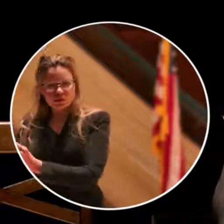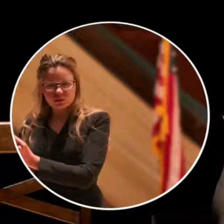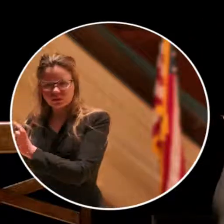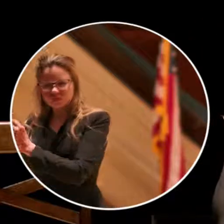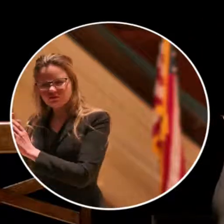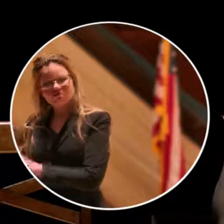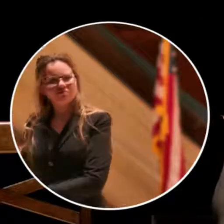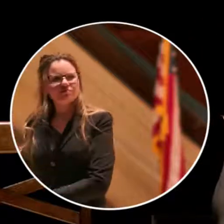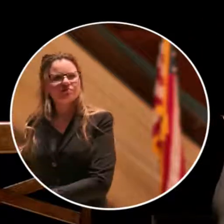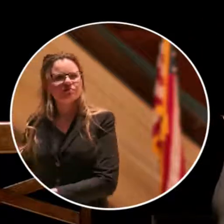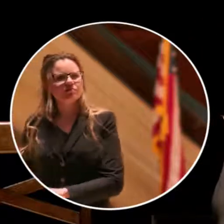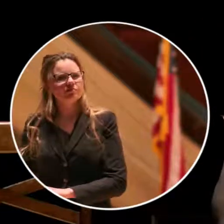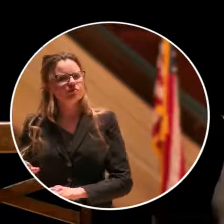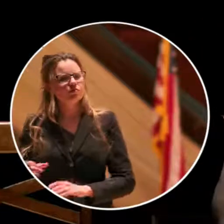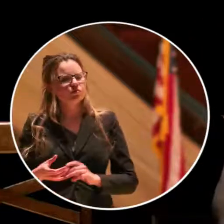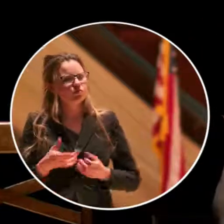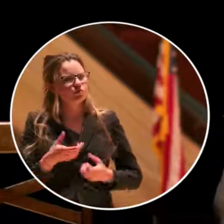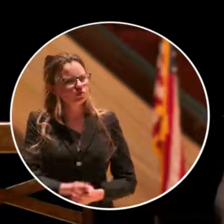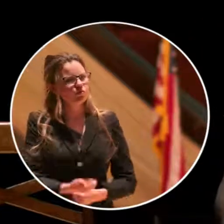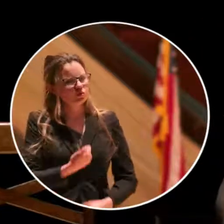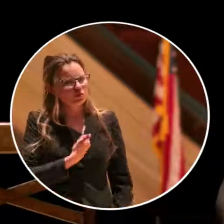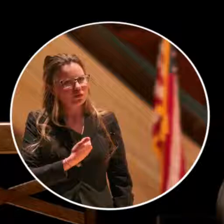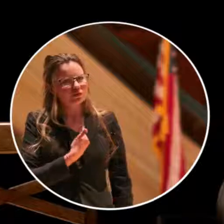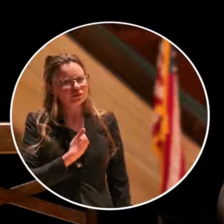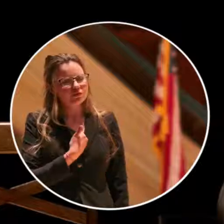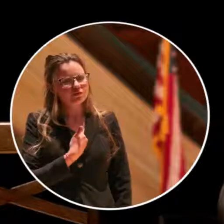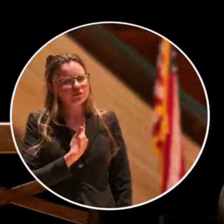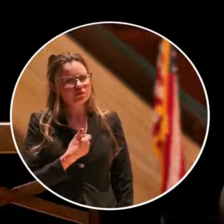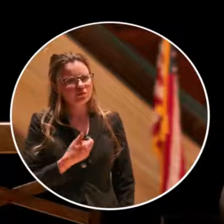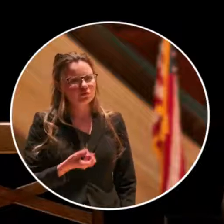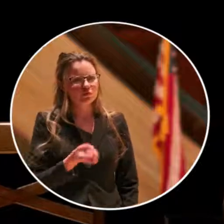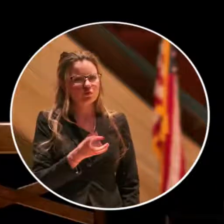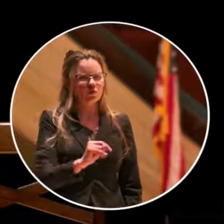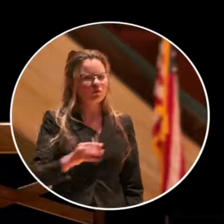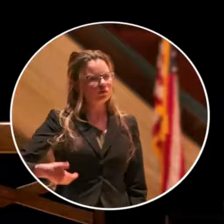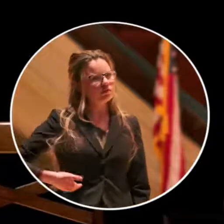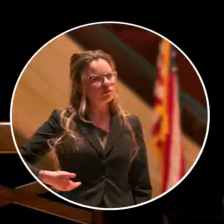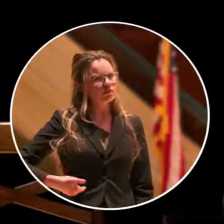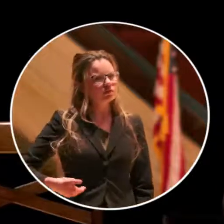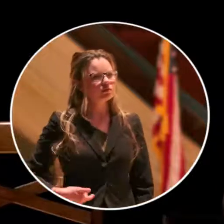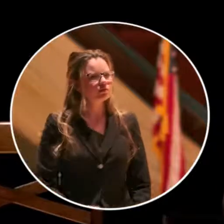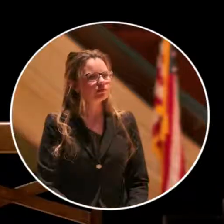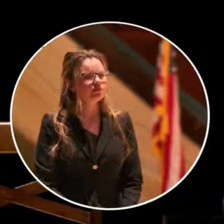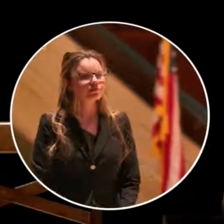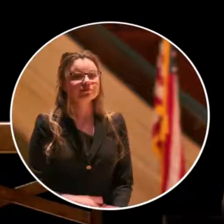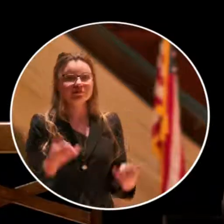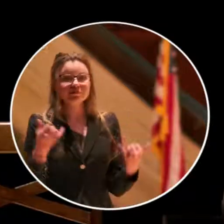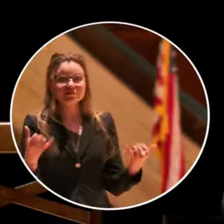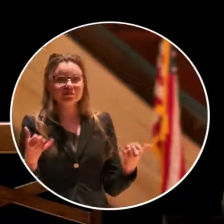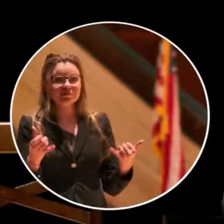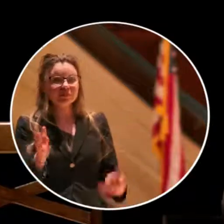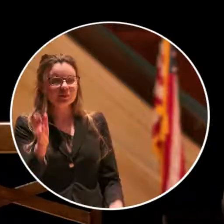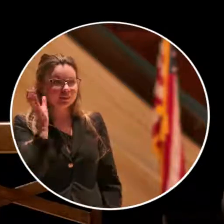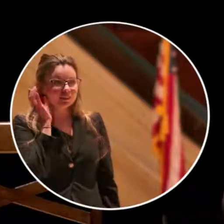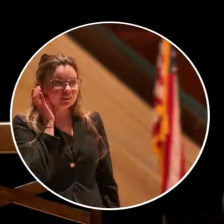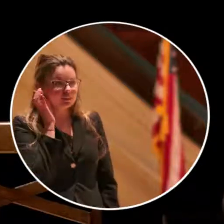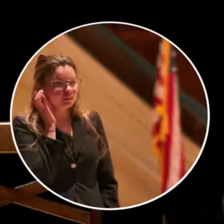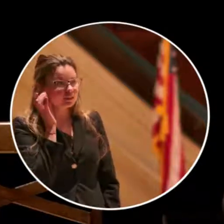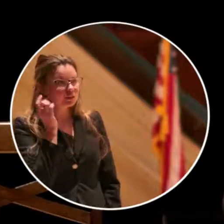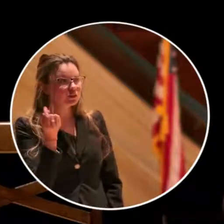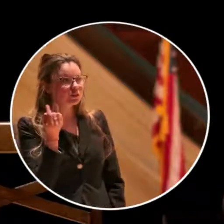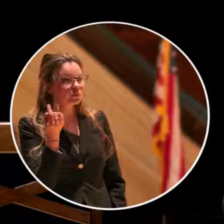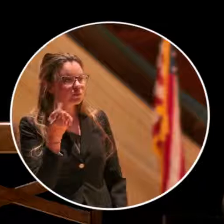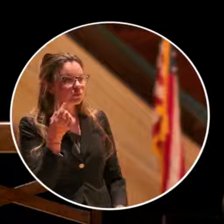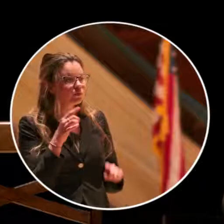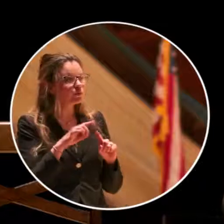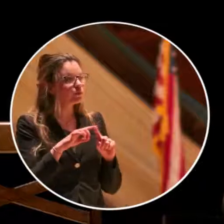really trust your own instincts, right? And now, let's hear from someone who